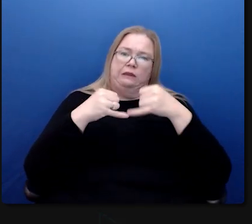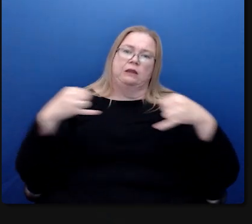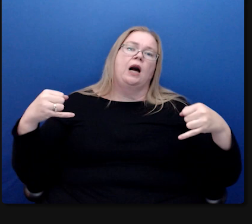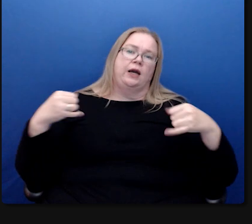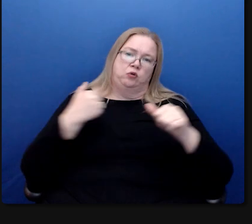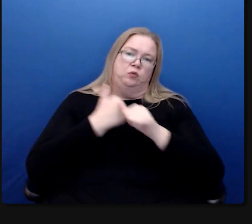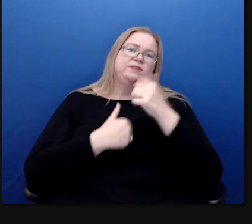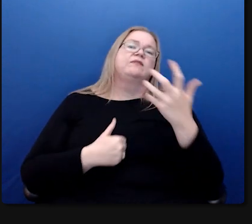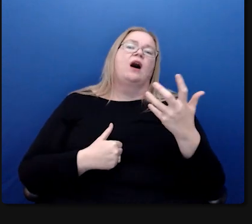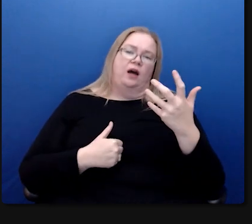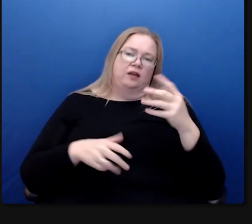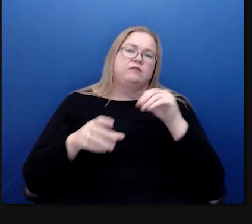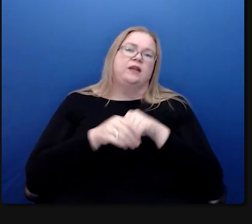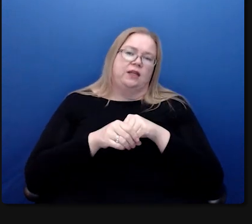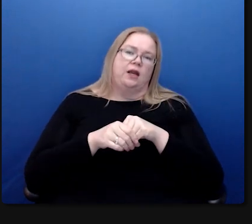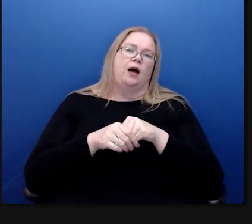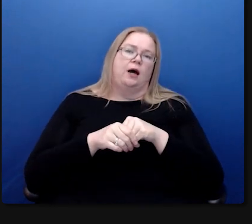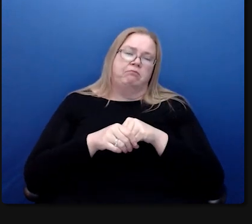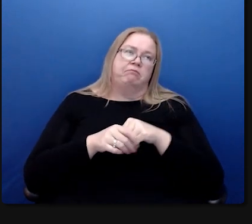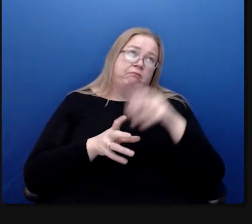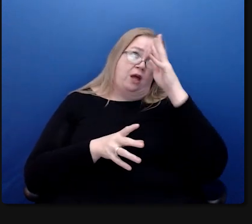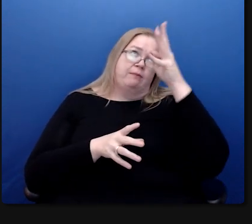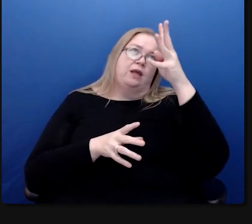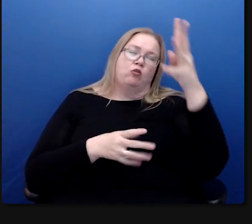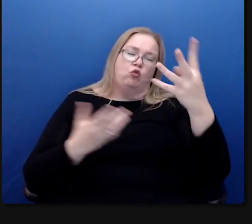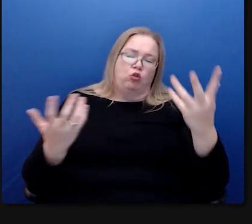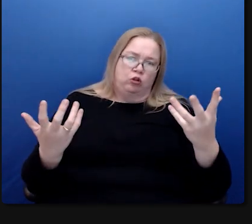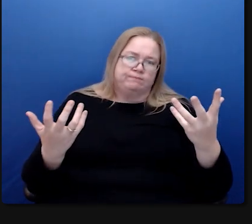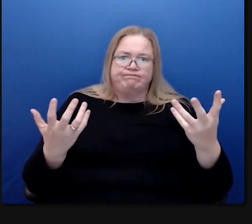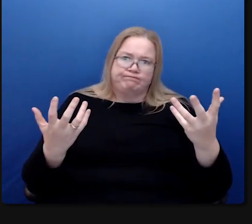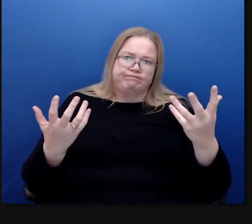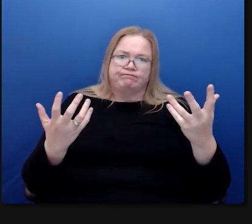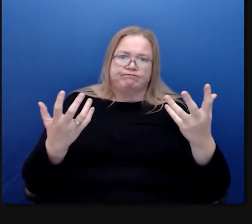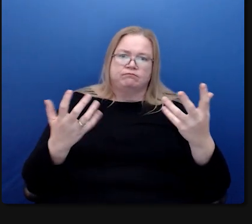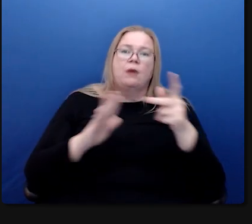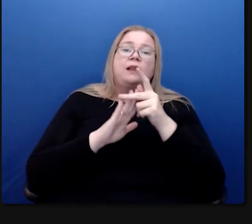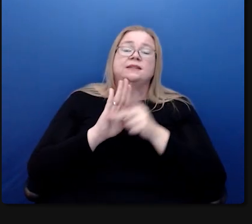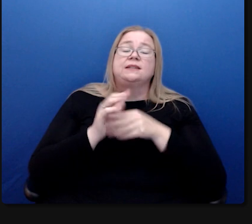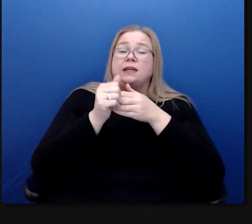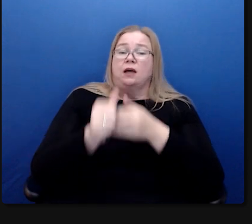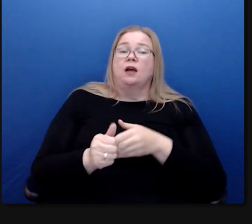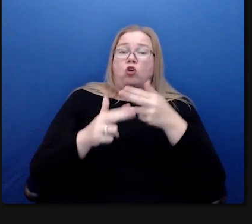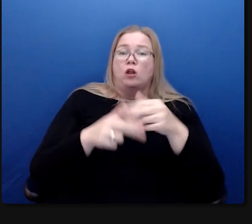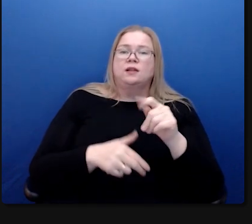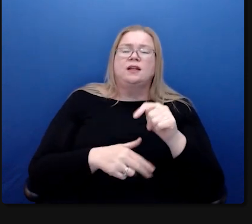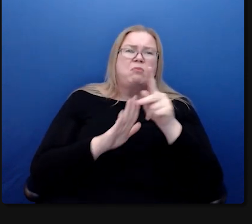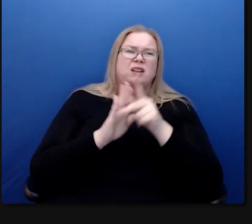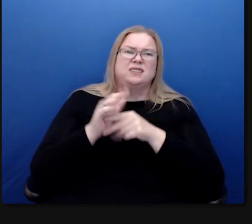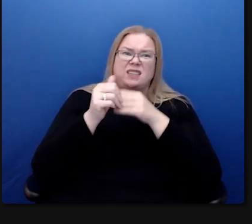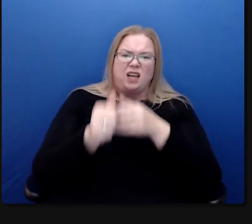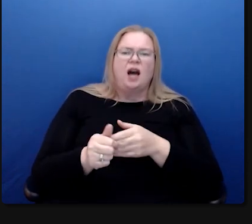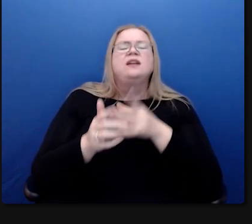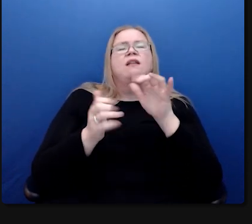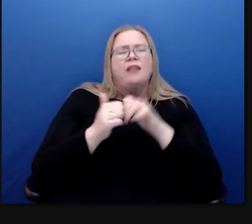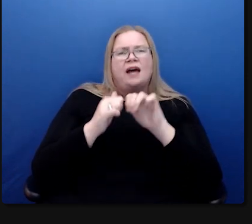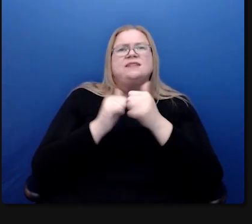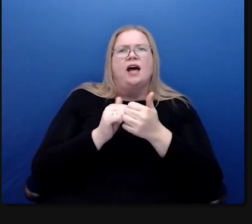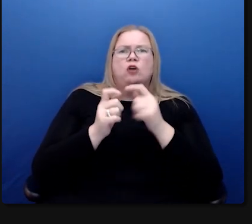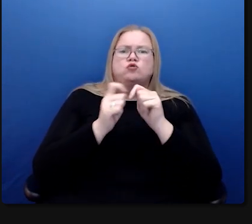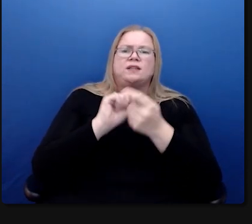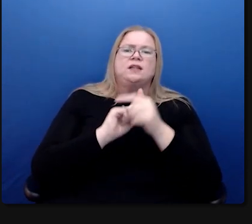that, given the right context, they will behave as the word idiot, as